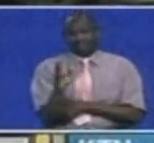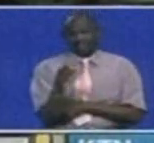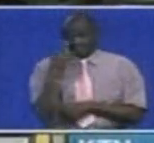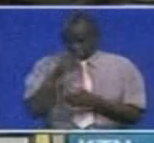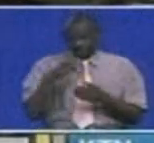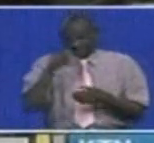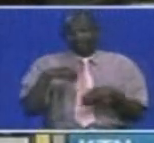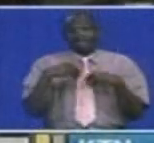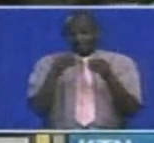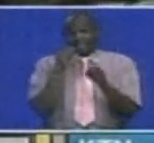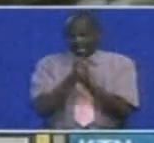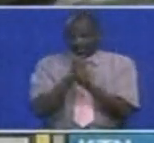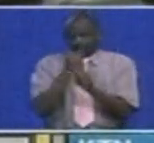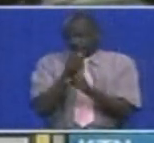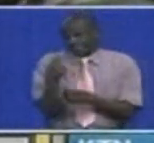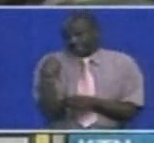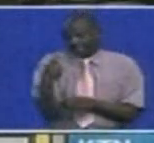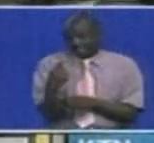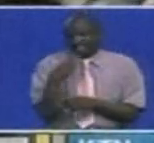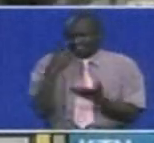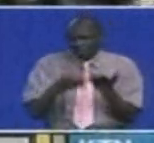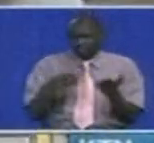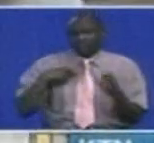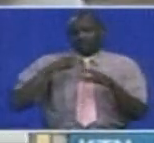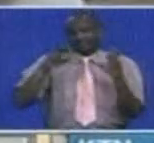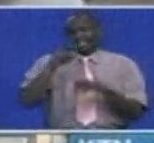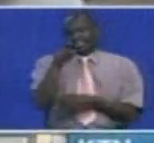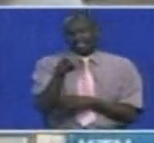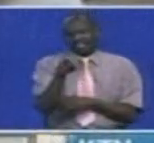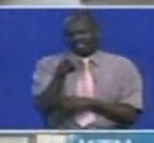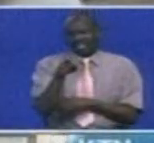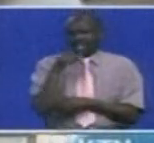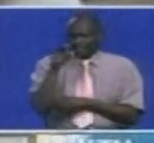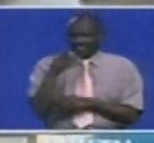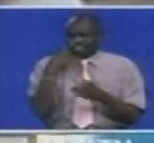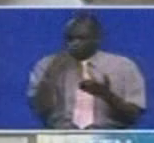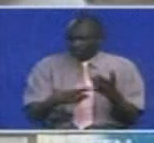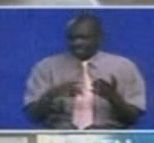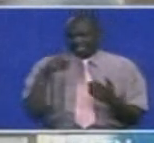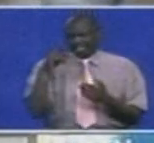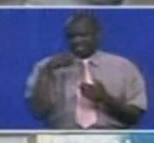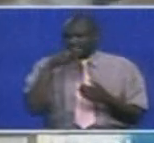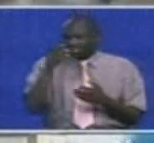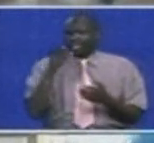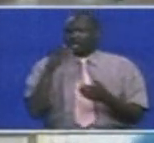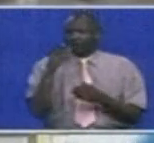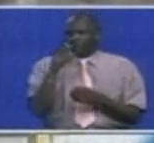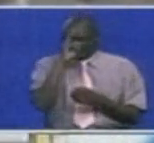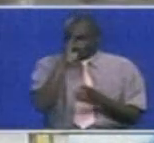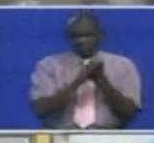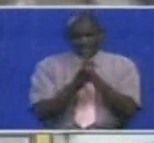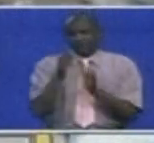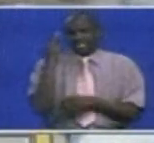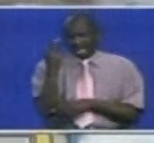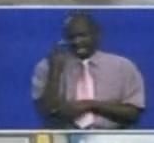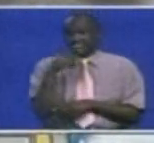recently in what the government says was for investigations. The state of KPR without guns, leaving a village in